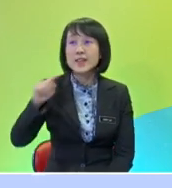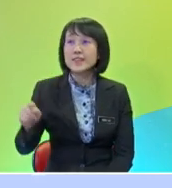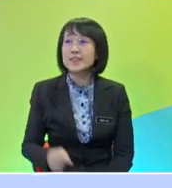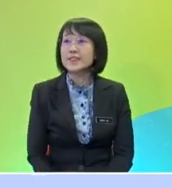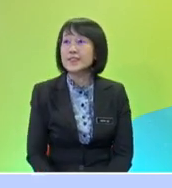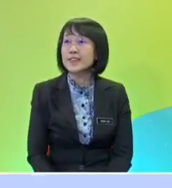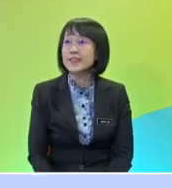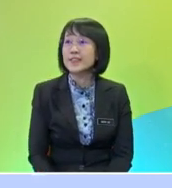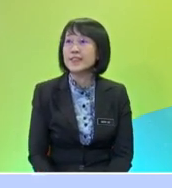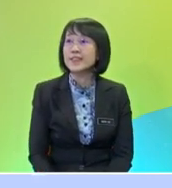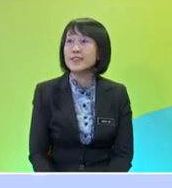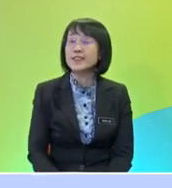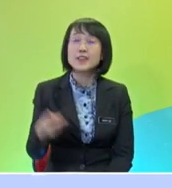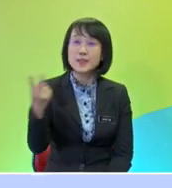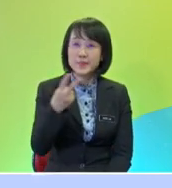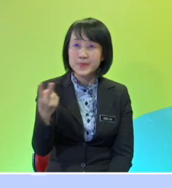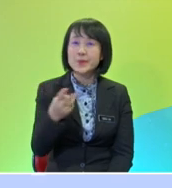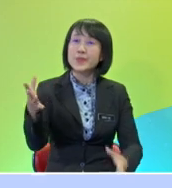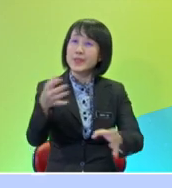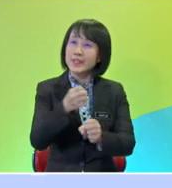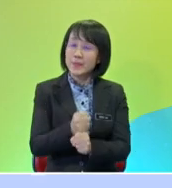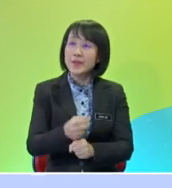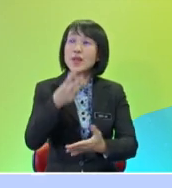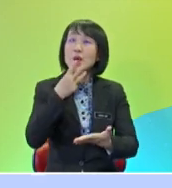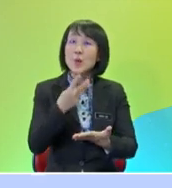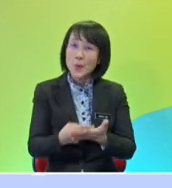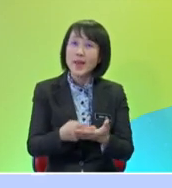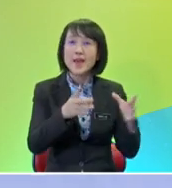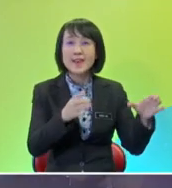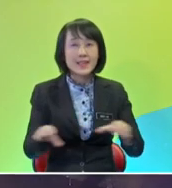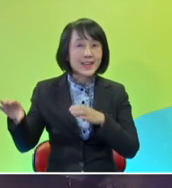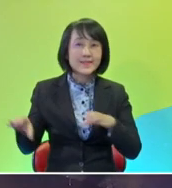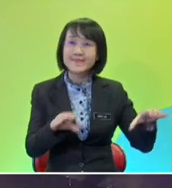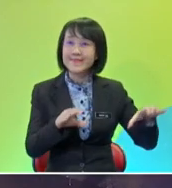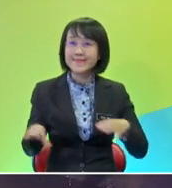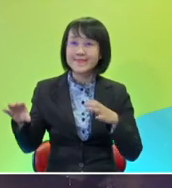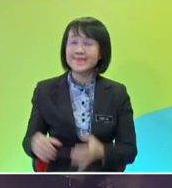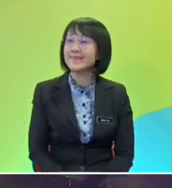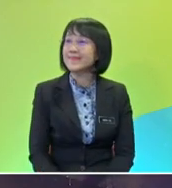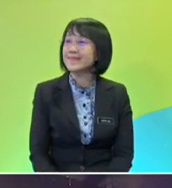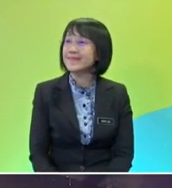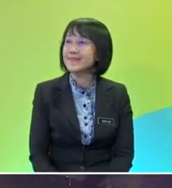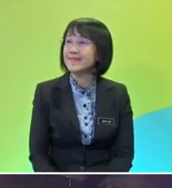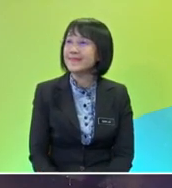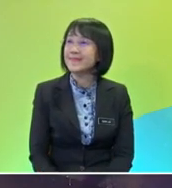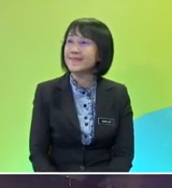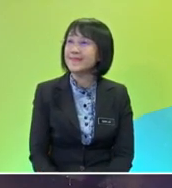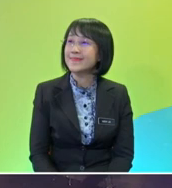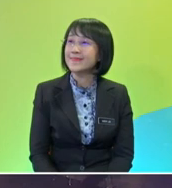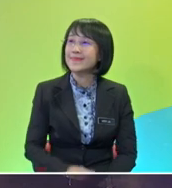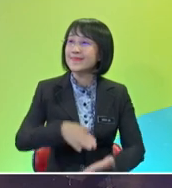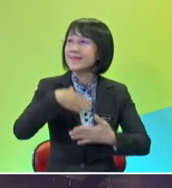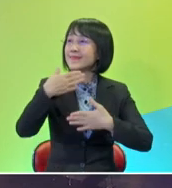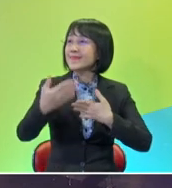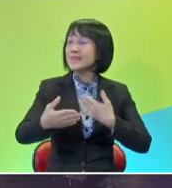Mm. Both deserve the well done reward. Well done, pupils. All right, who's next? And the next one would be Prem. Let's